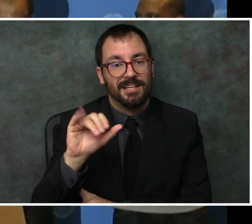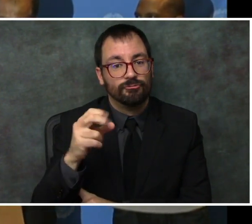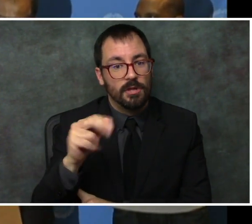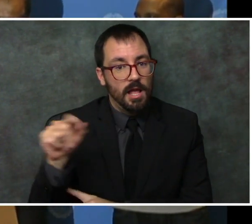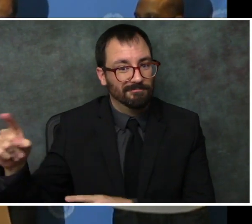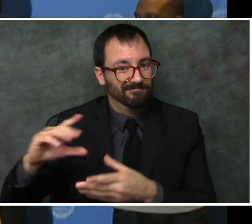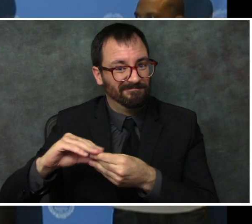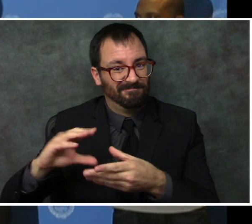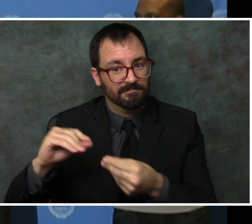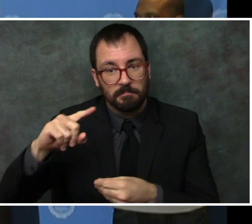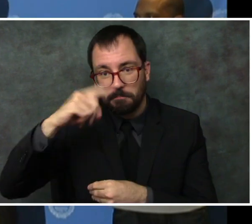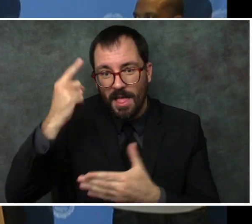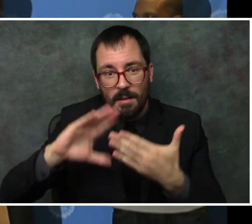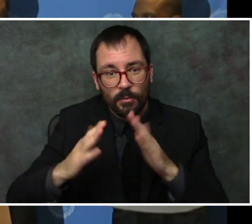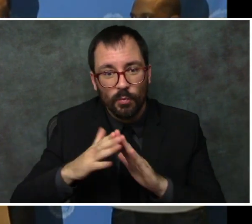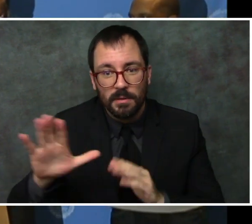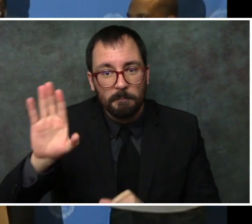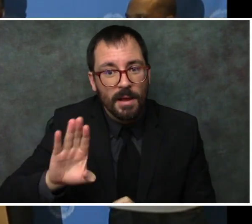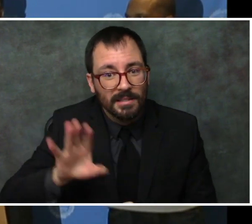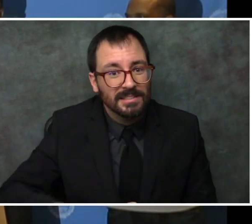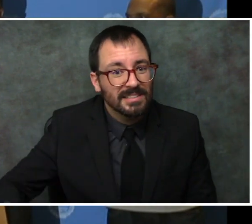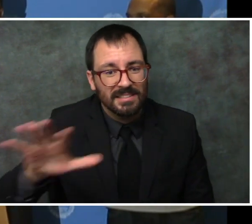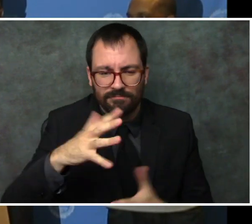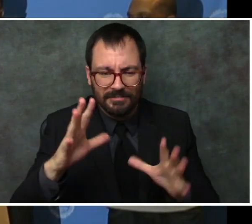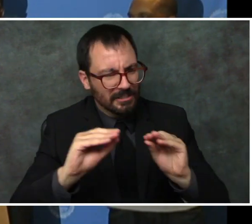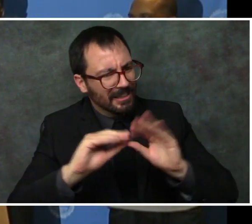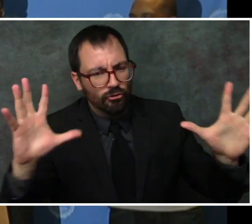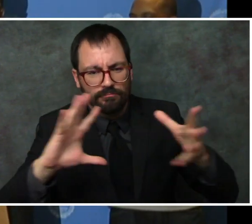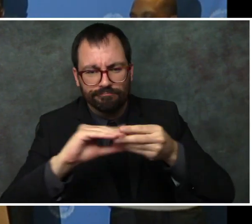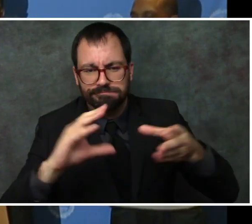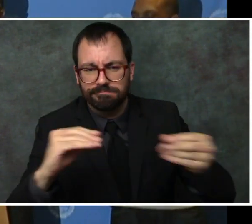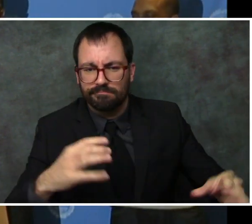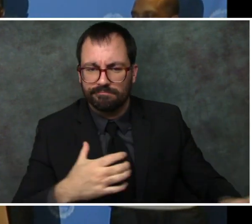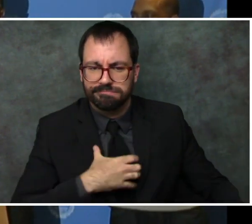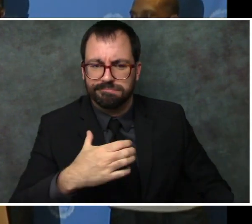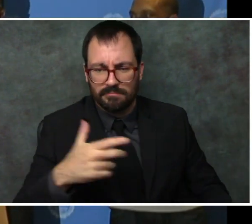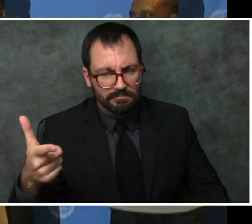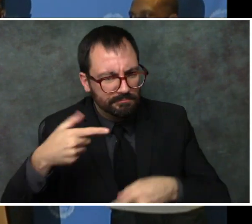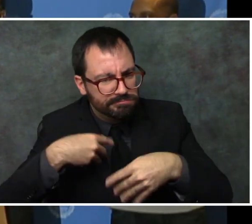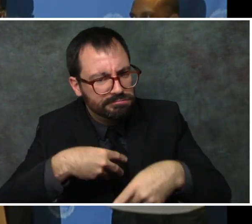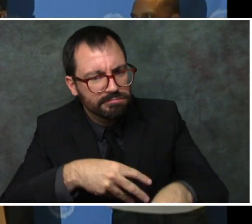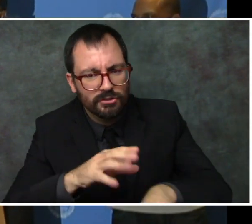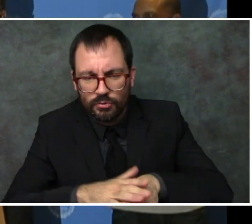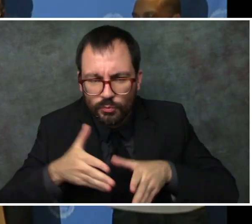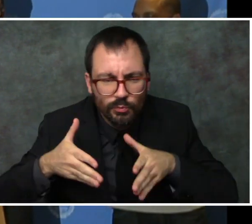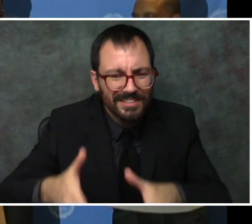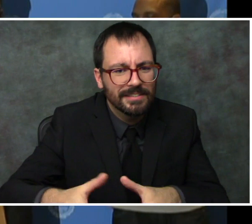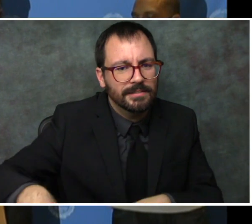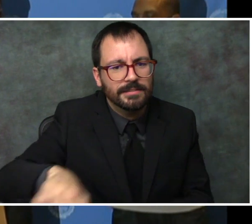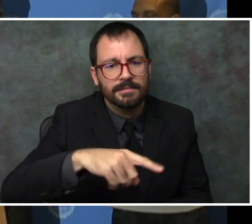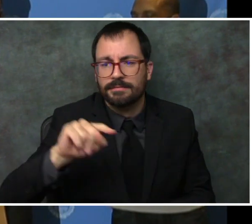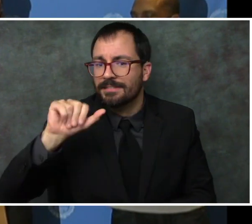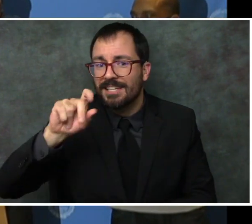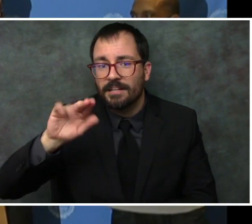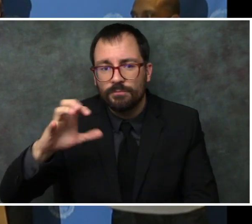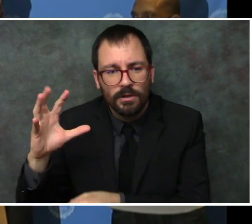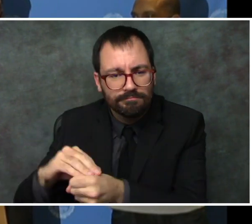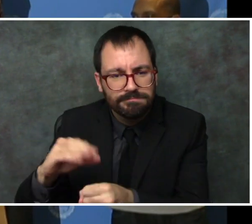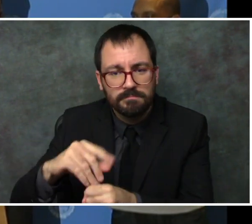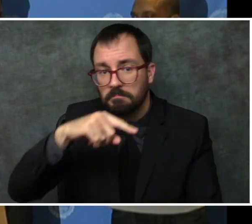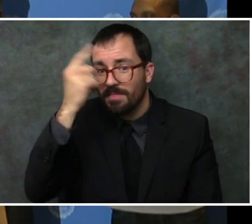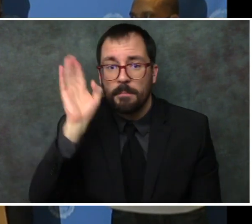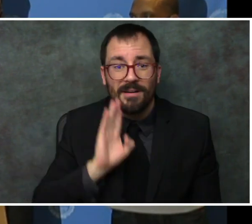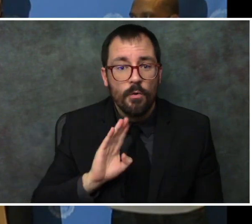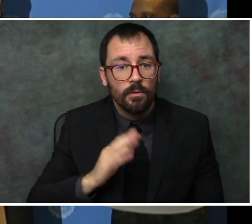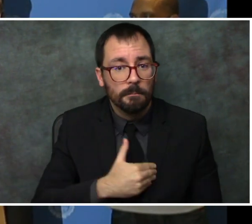streets. They spoke through this task force. Black and brown members of my administration spoke directly to me from the heart. They talked about the